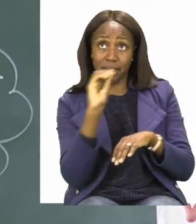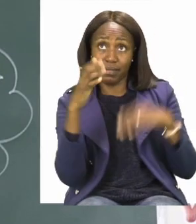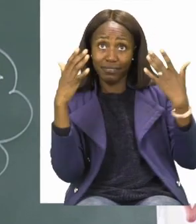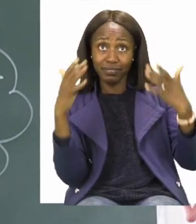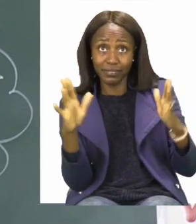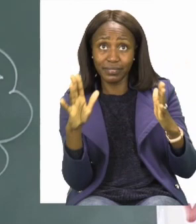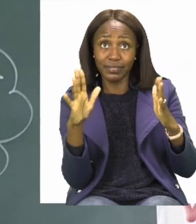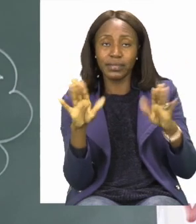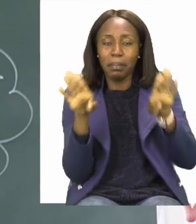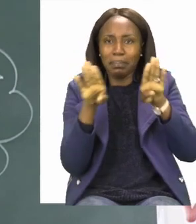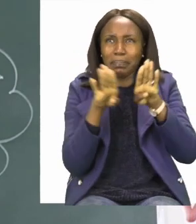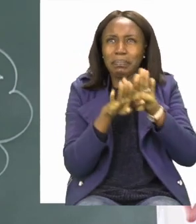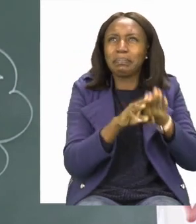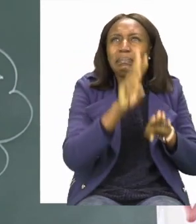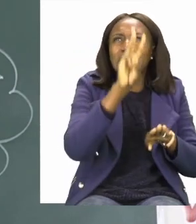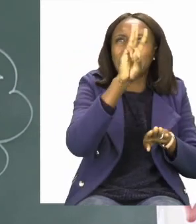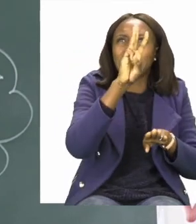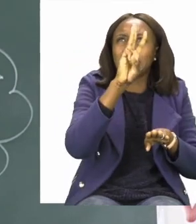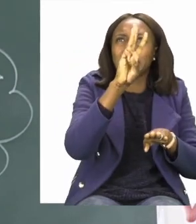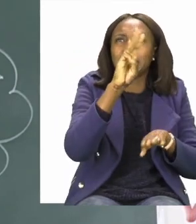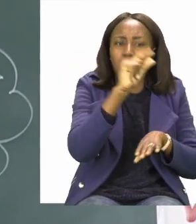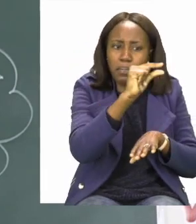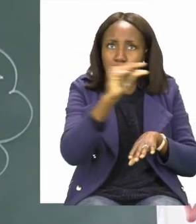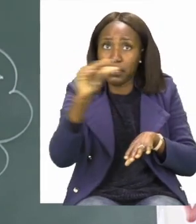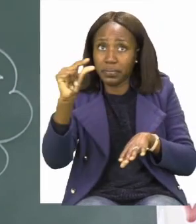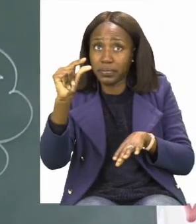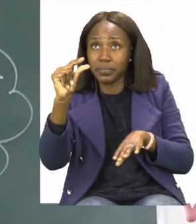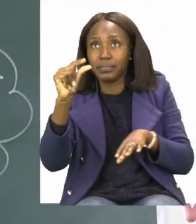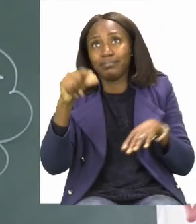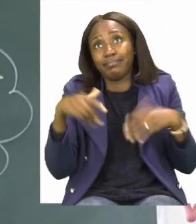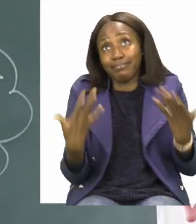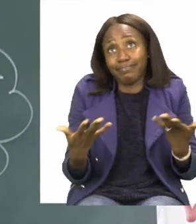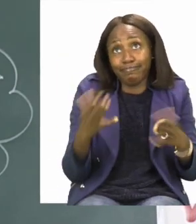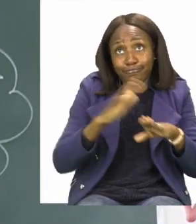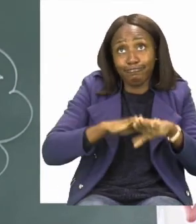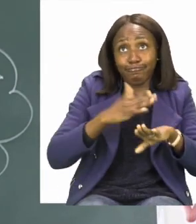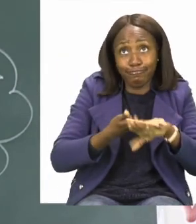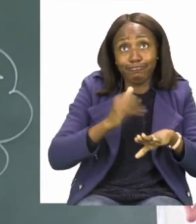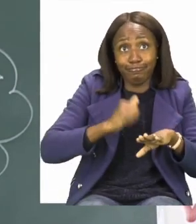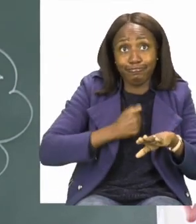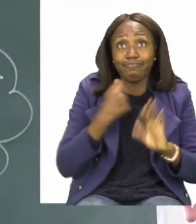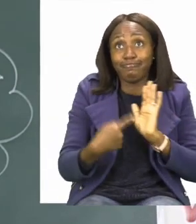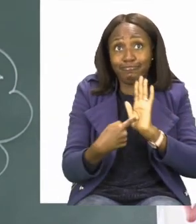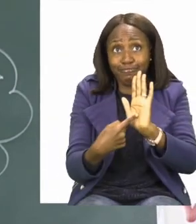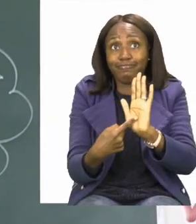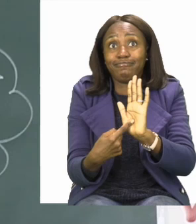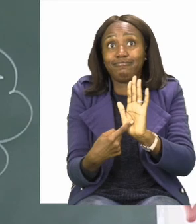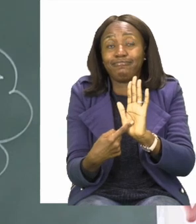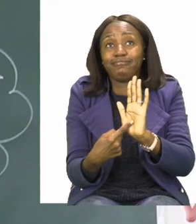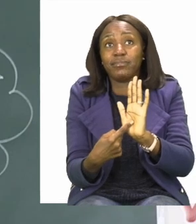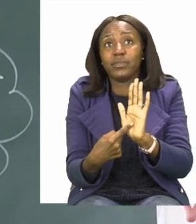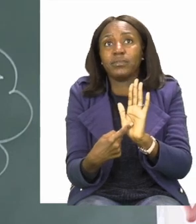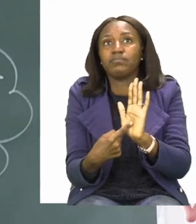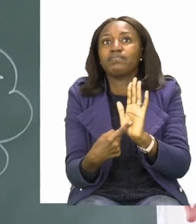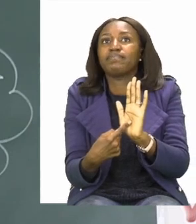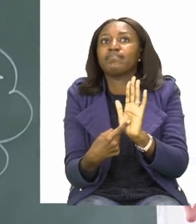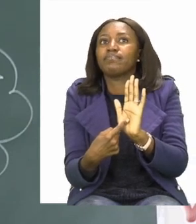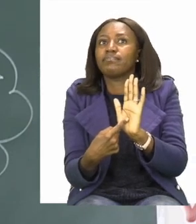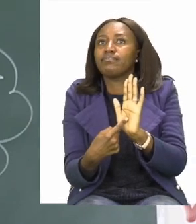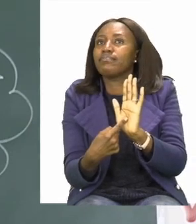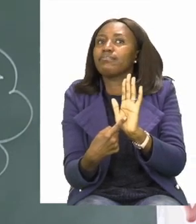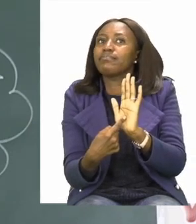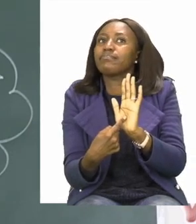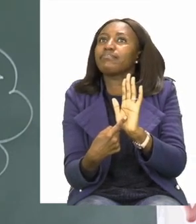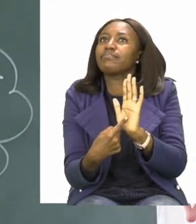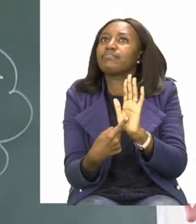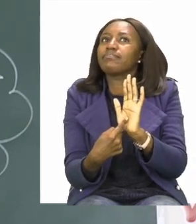make 3 sentences. Now, I have made one to show you what they mean. My sentence